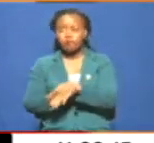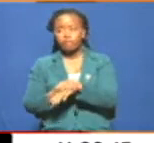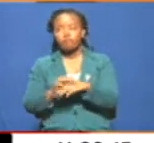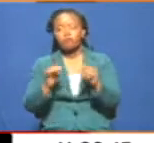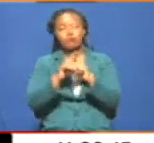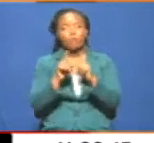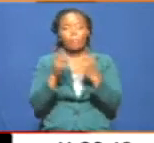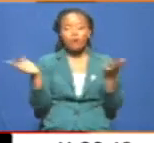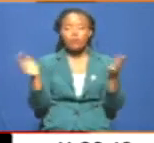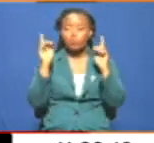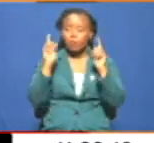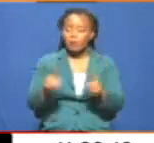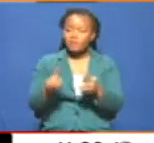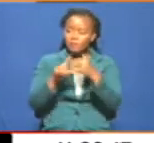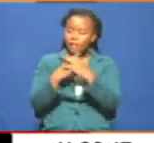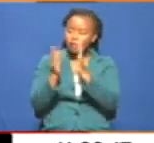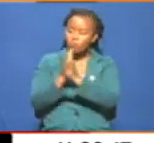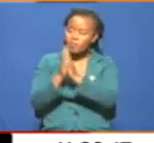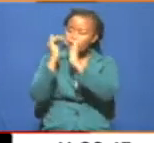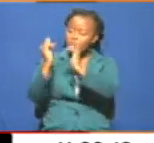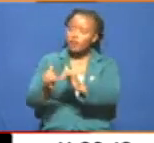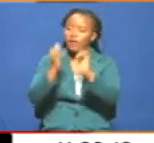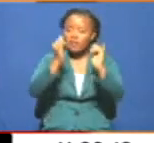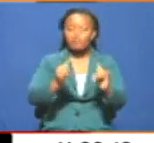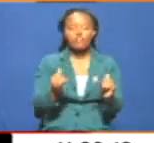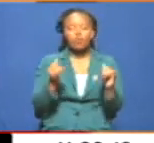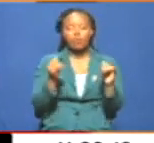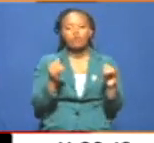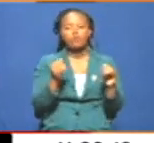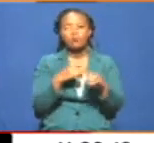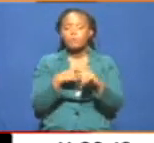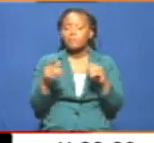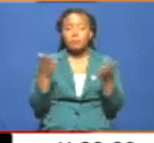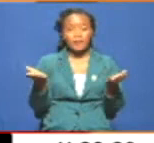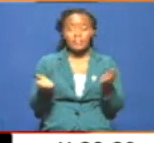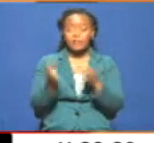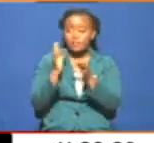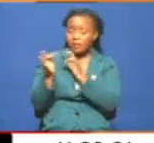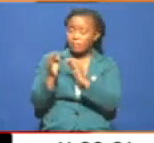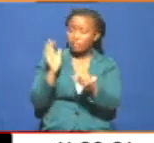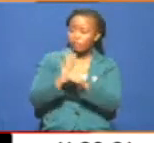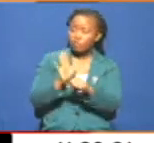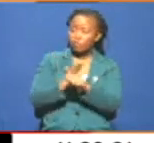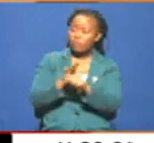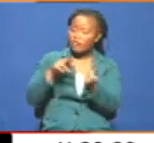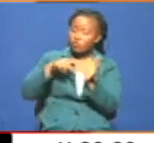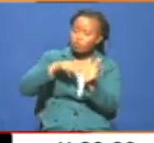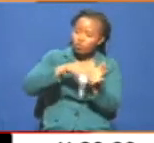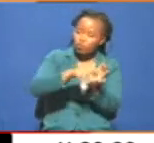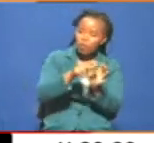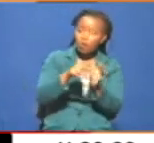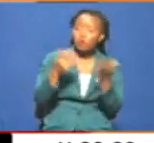has to begin with individuals and those small things. But if it is too much to walk, if it is too much to plant